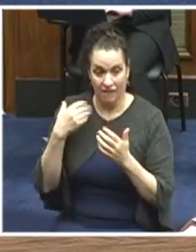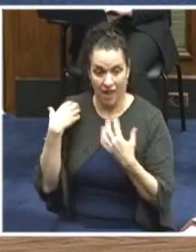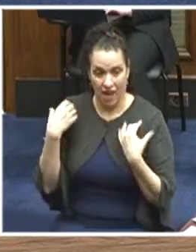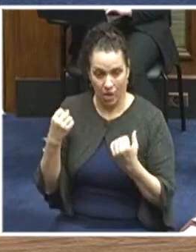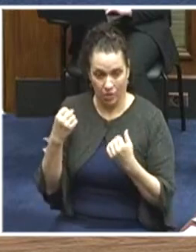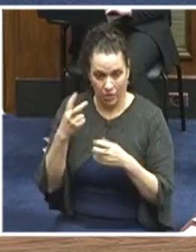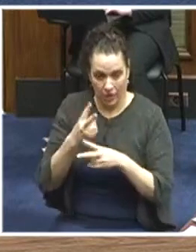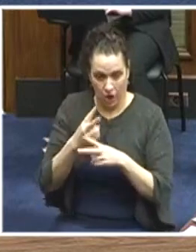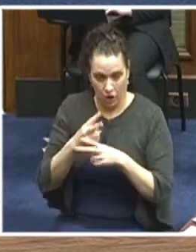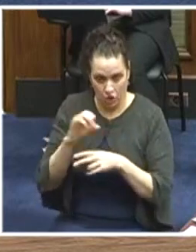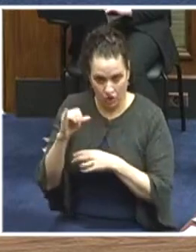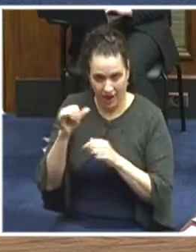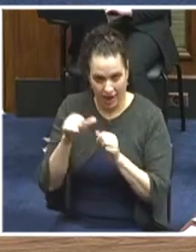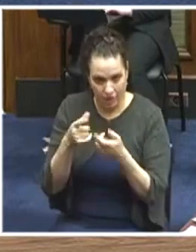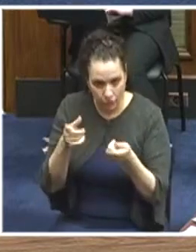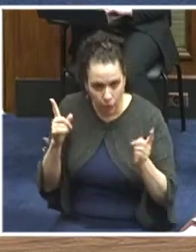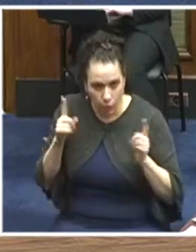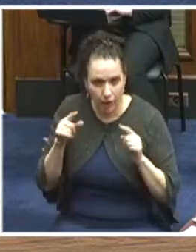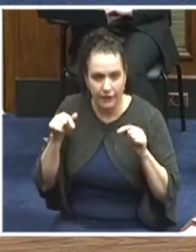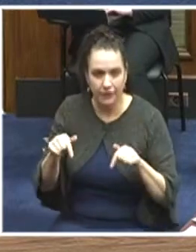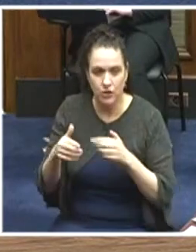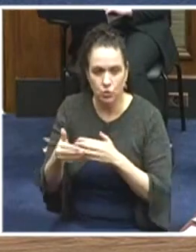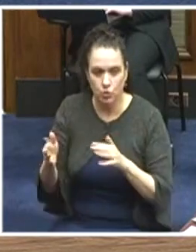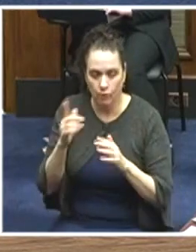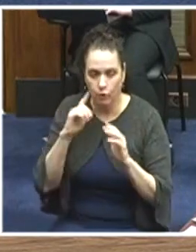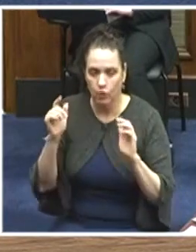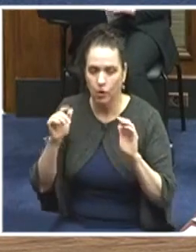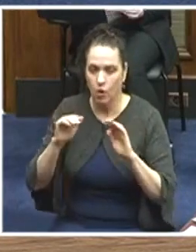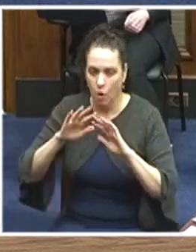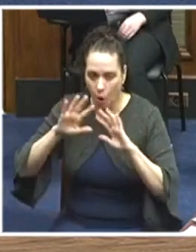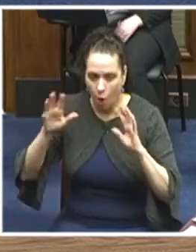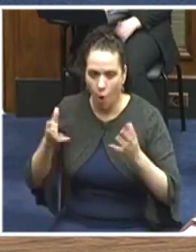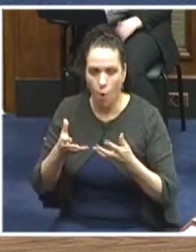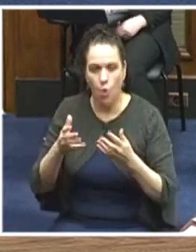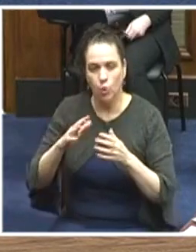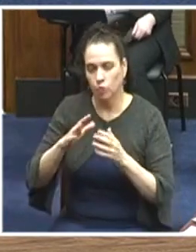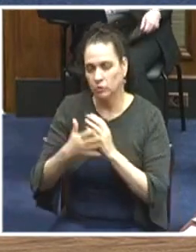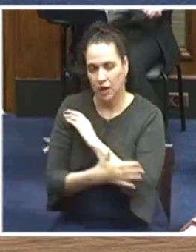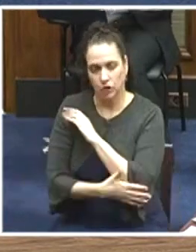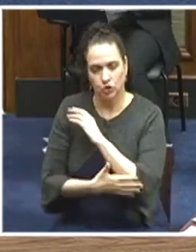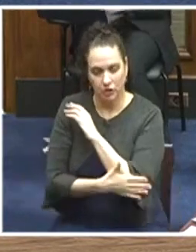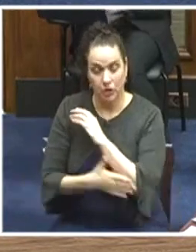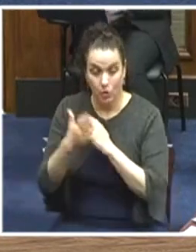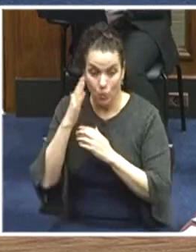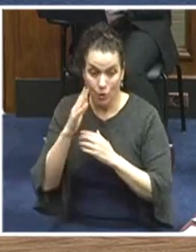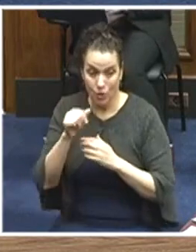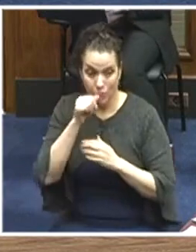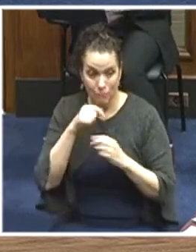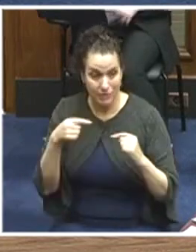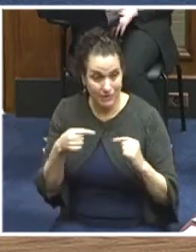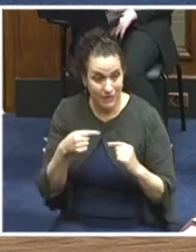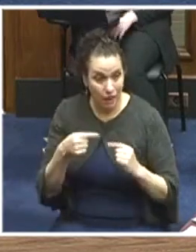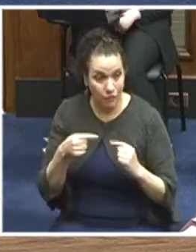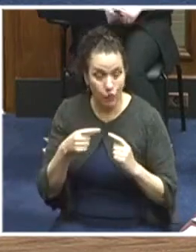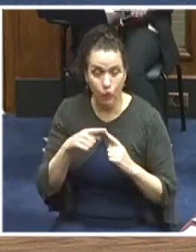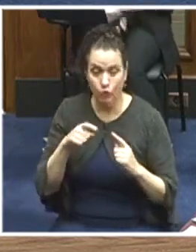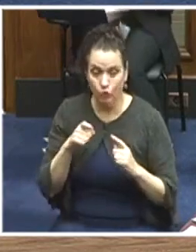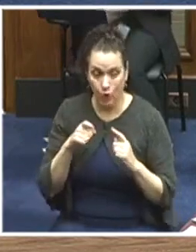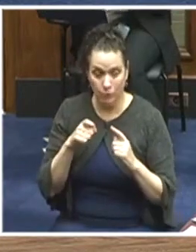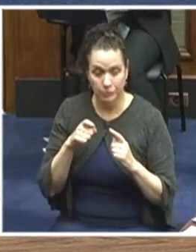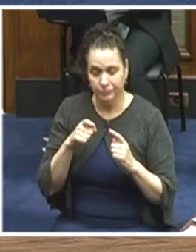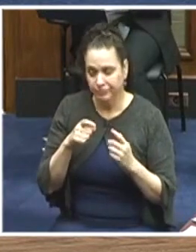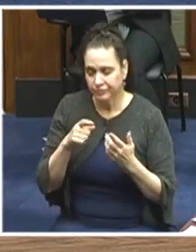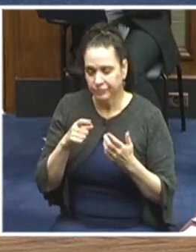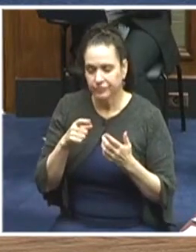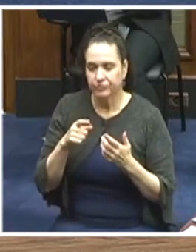in this room, in this entire country, will someday suffer a serious illness, such as, we'll call it fate for the purpose